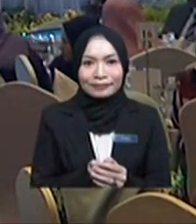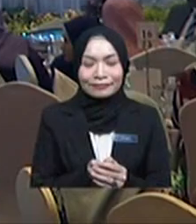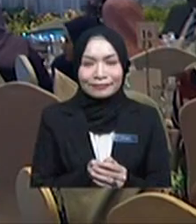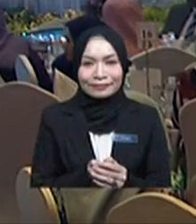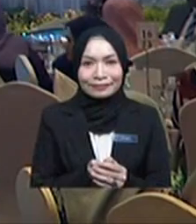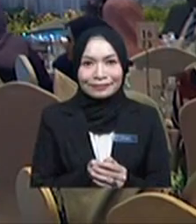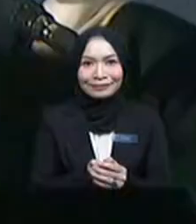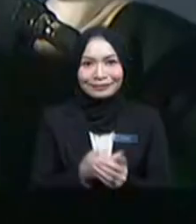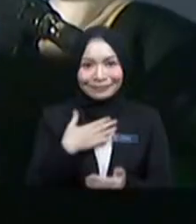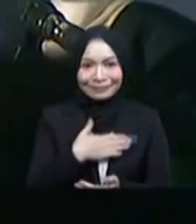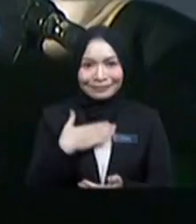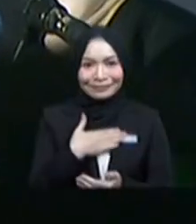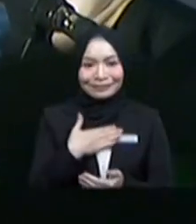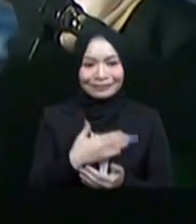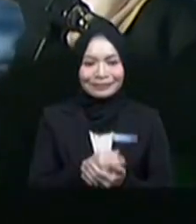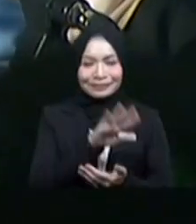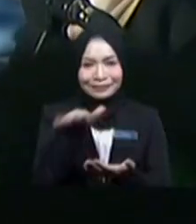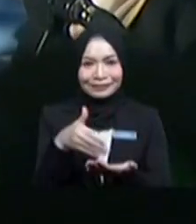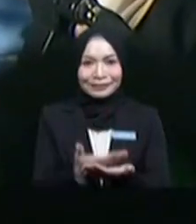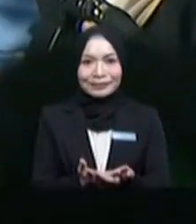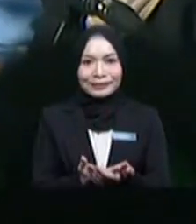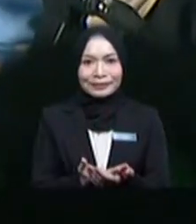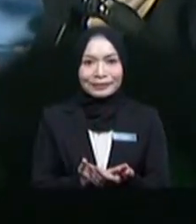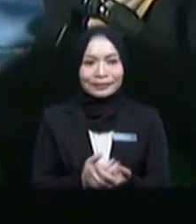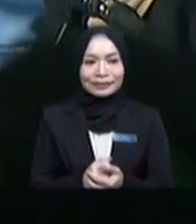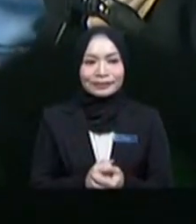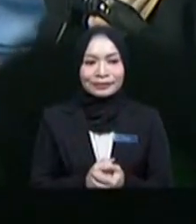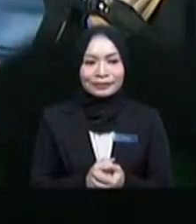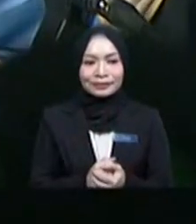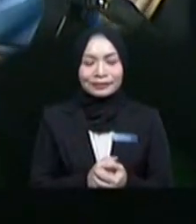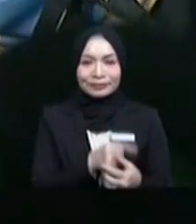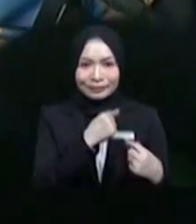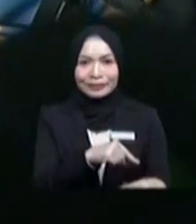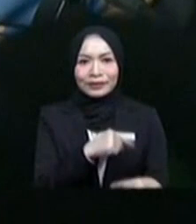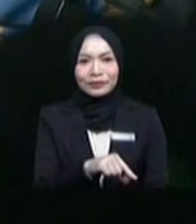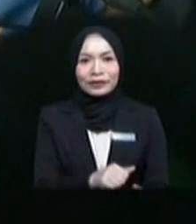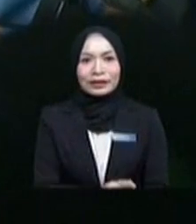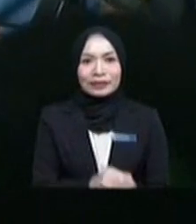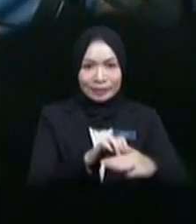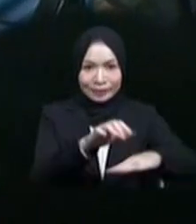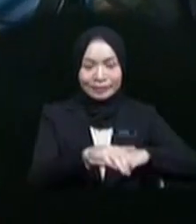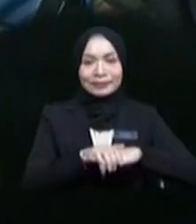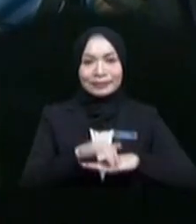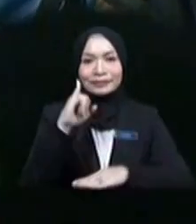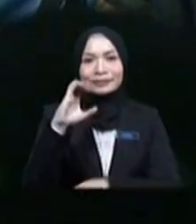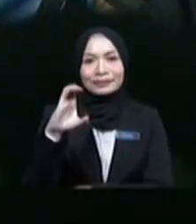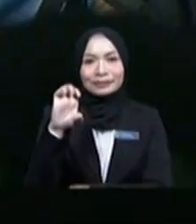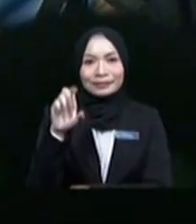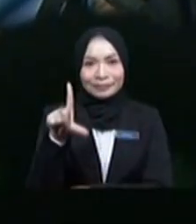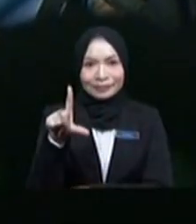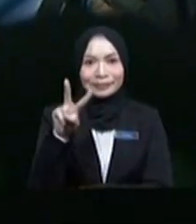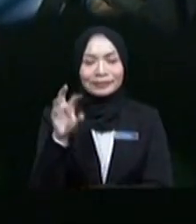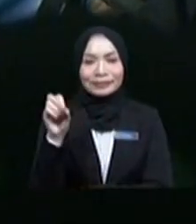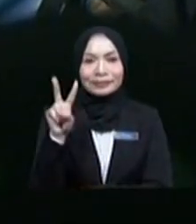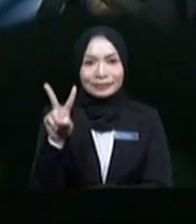Distinguished guests, ladies and gentlemen, the Second International Conference on English Language, ICEL 2022, is